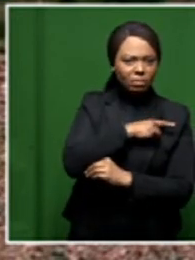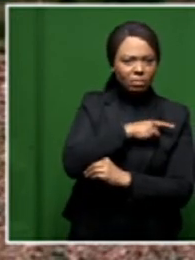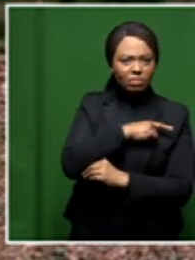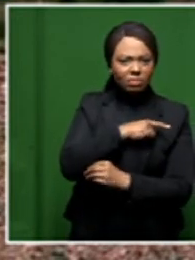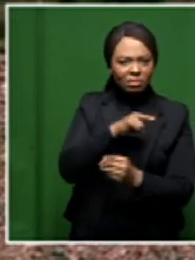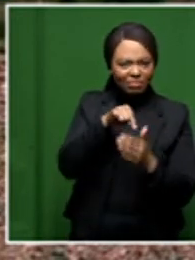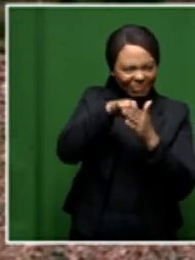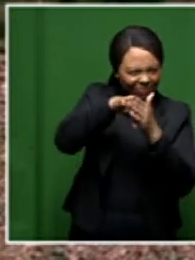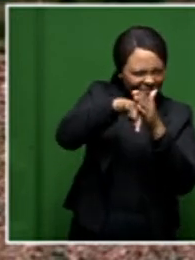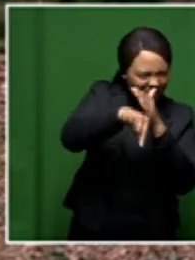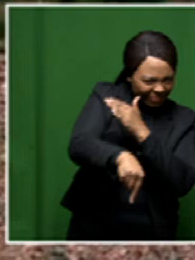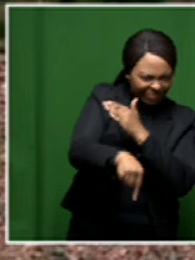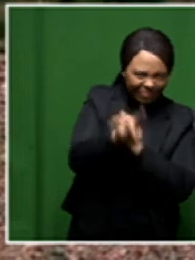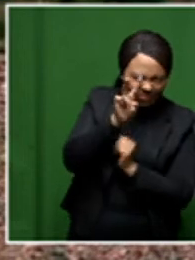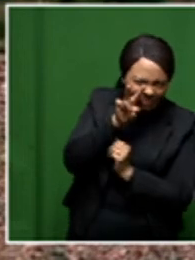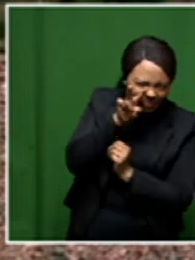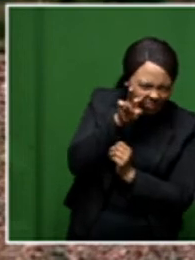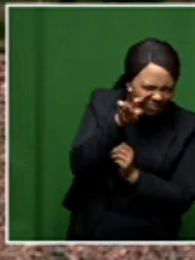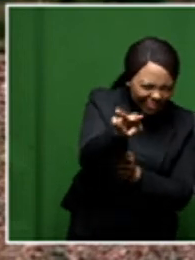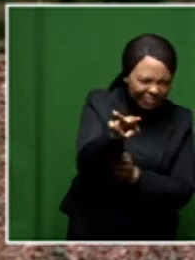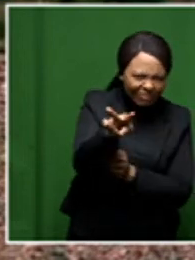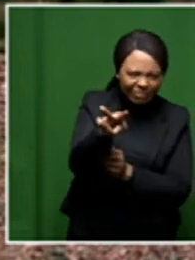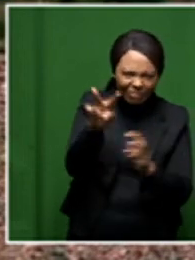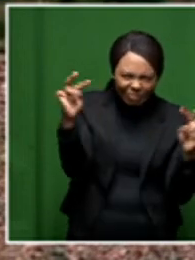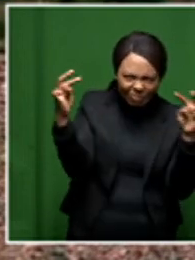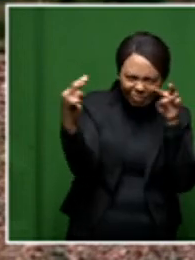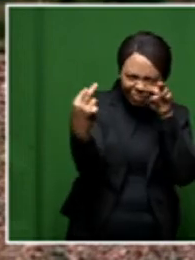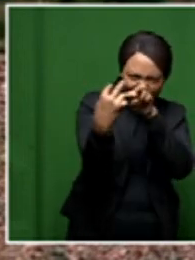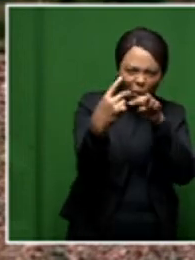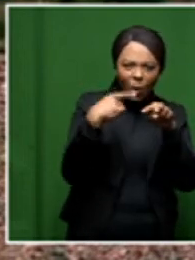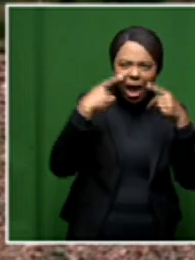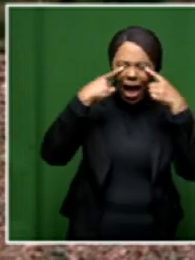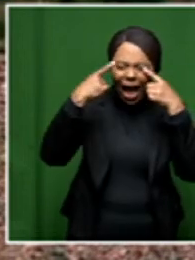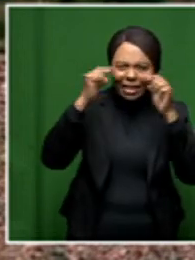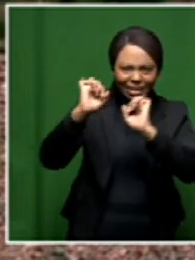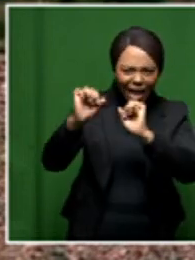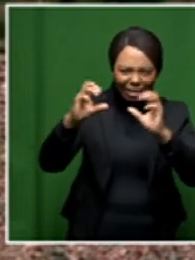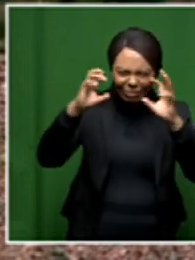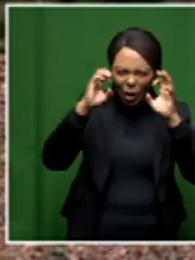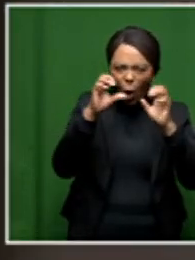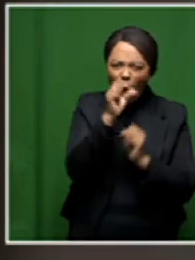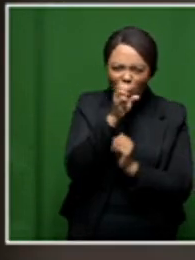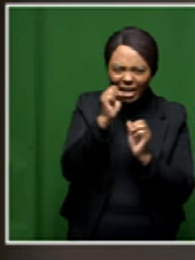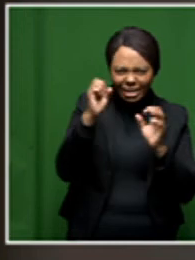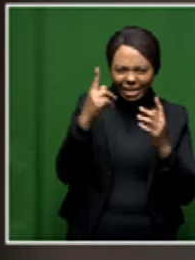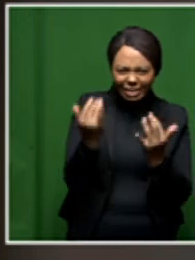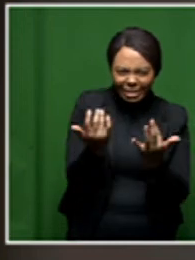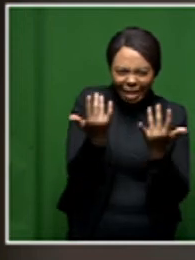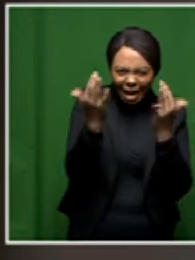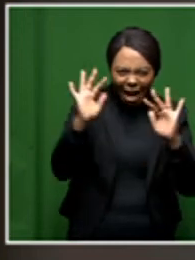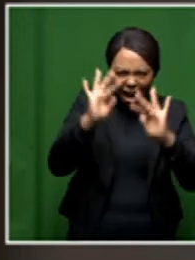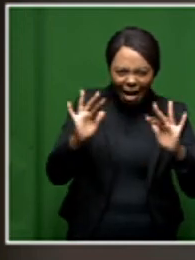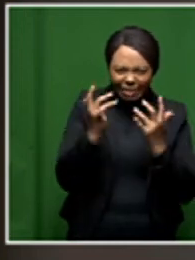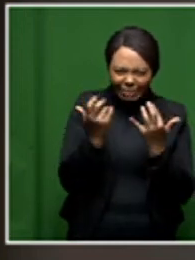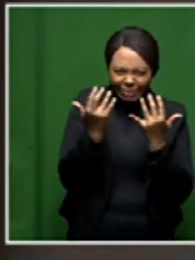It's looking straight at you. It's got those fiery orange eyes lit up by the spotlight, and it portrays a message